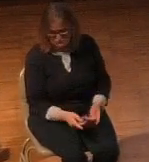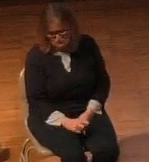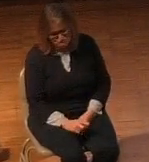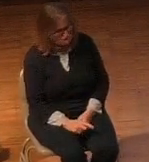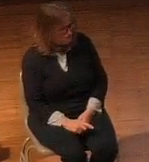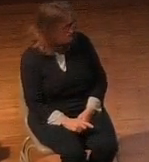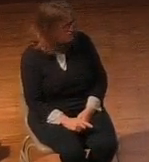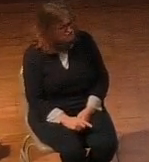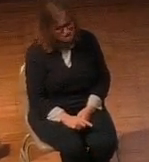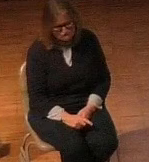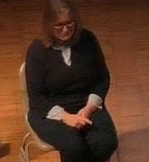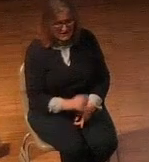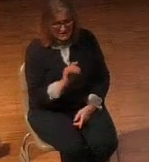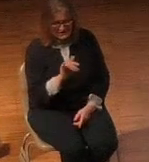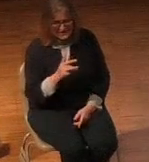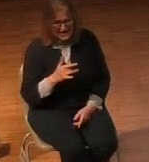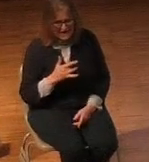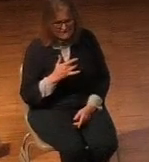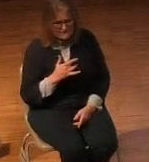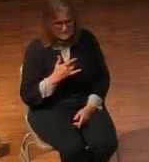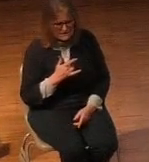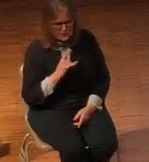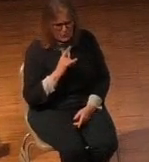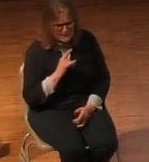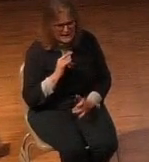That feeling is mutual.